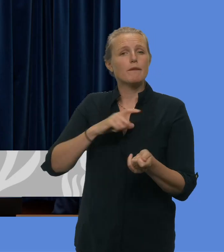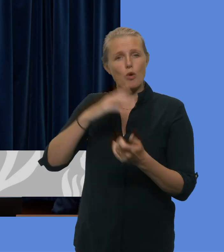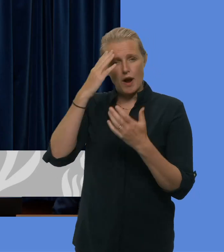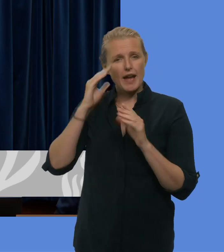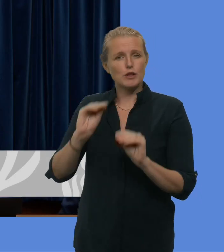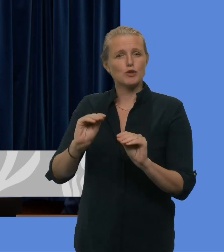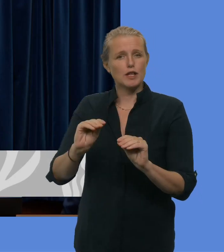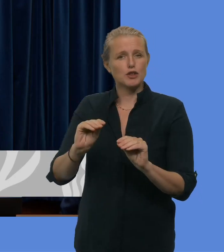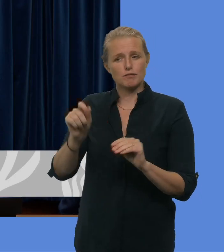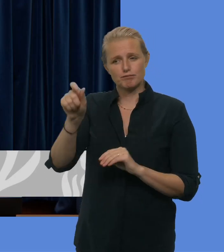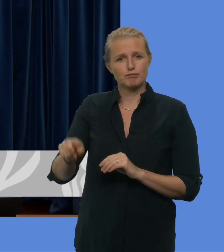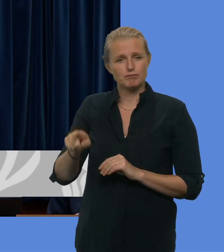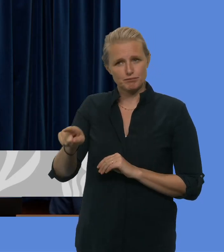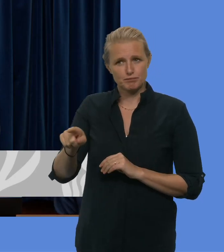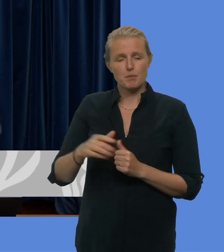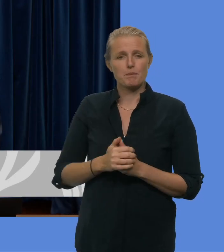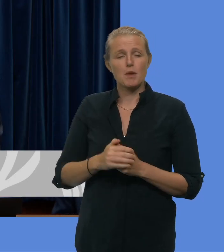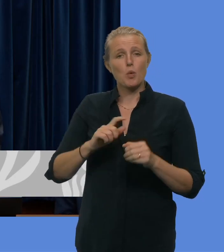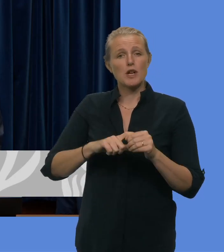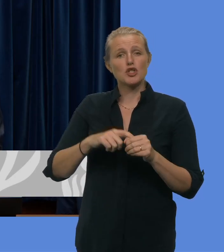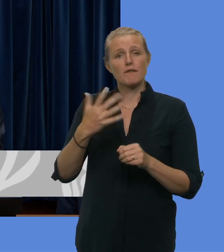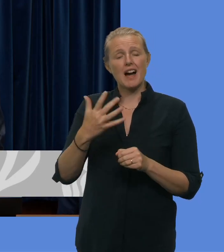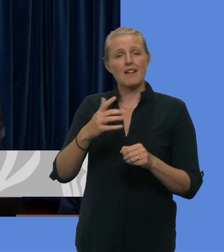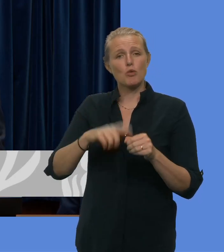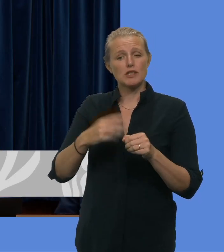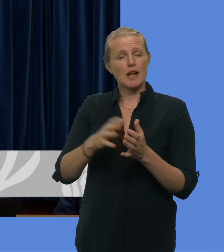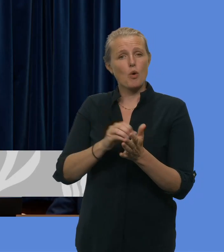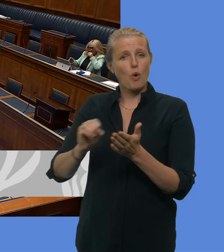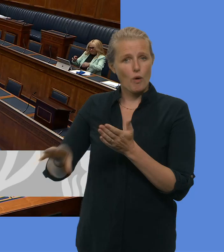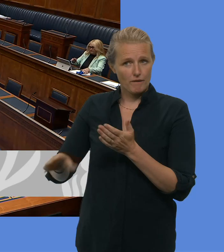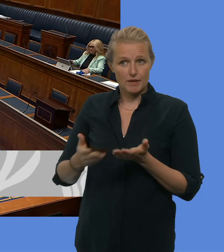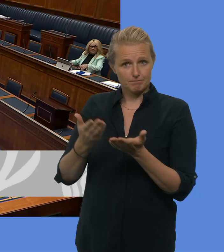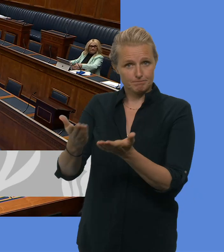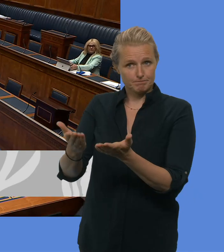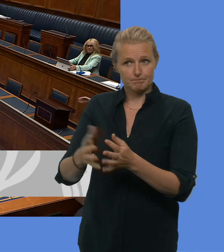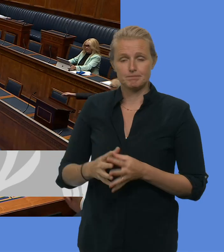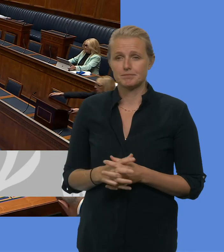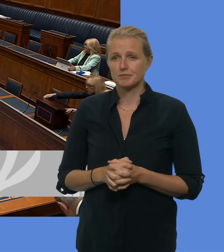Education. Question 5 and question 9 have been withdrawn. I call Alan Chambers.